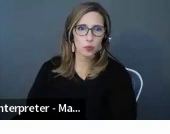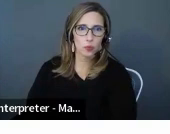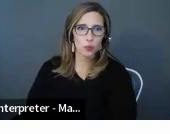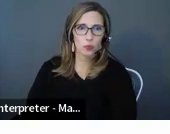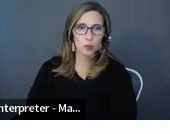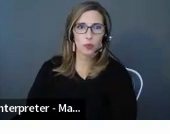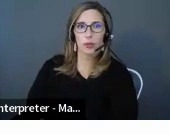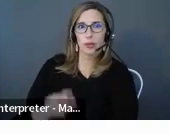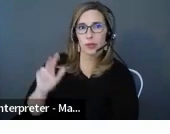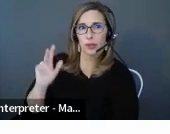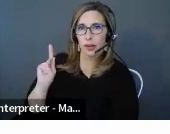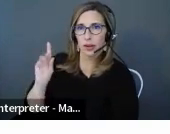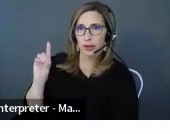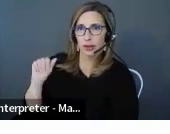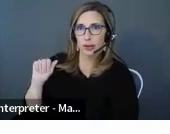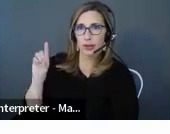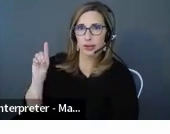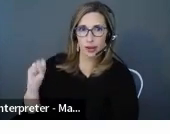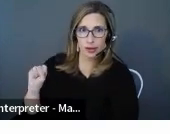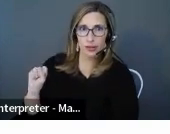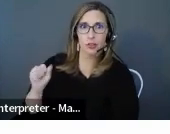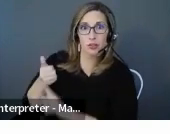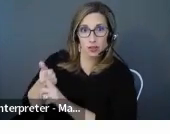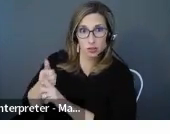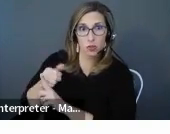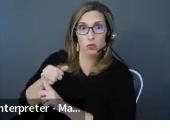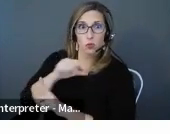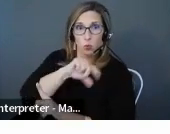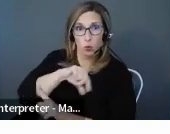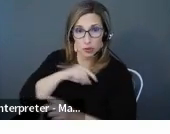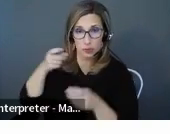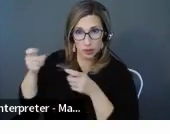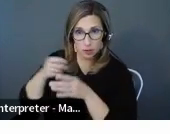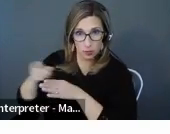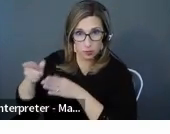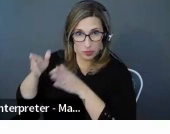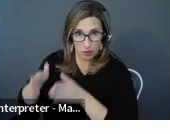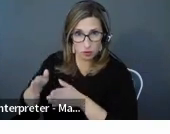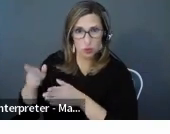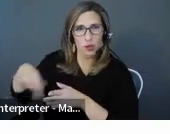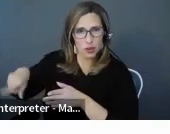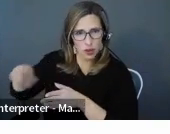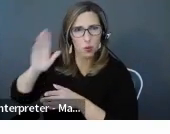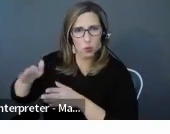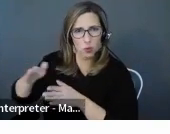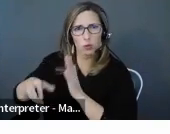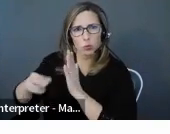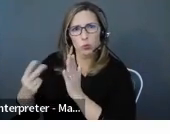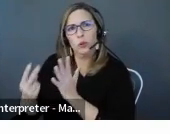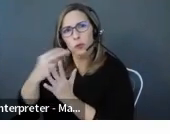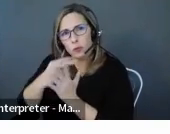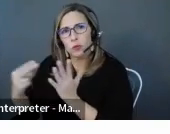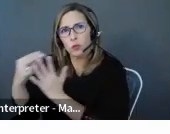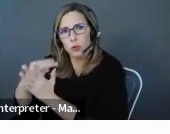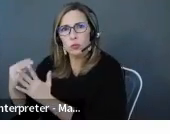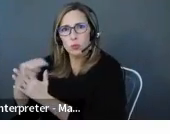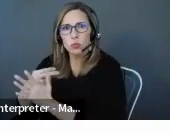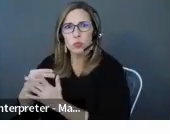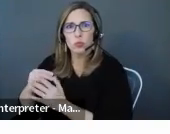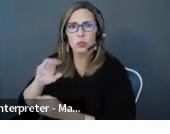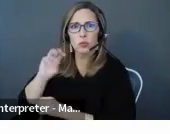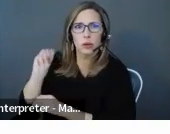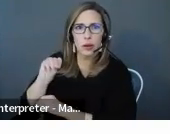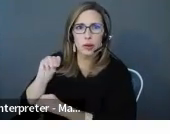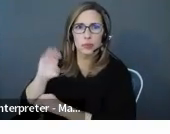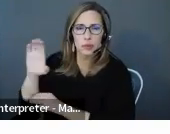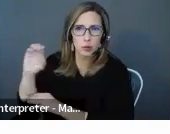KDAD's quality management specialists, QMS, conduct quality reviews on eligibility assessments and managed care organization